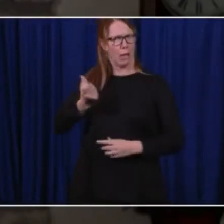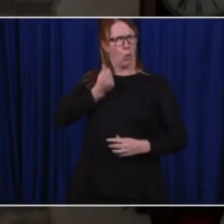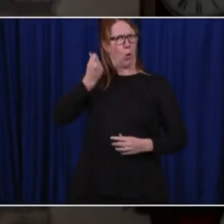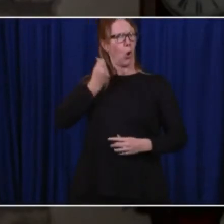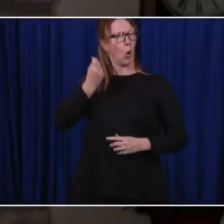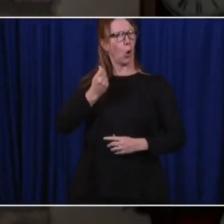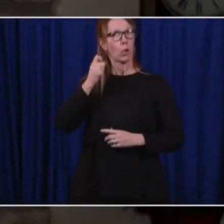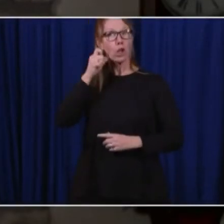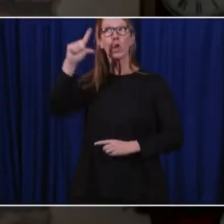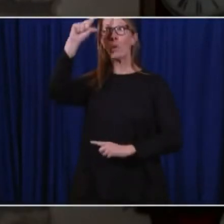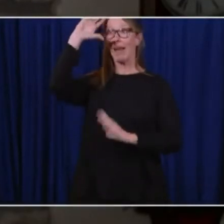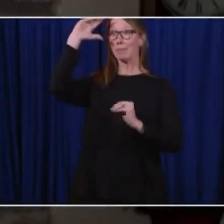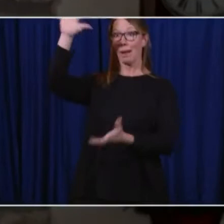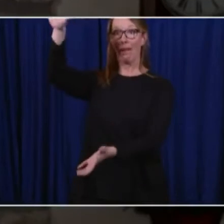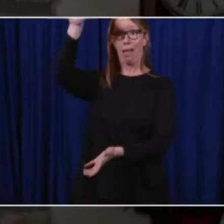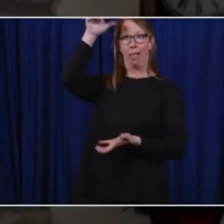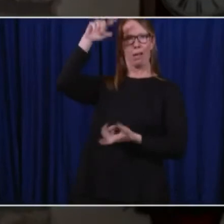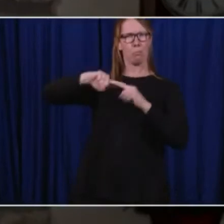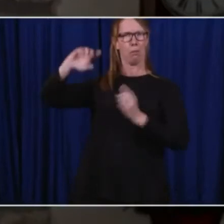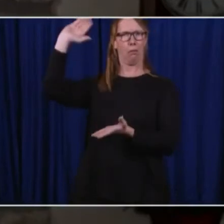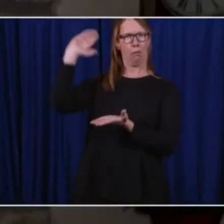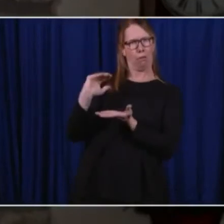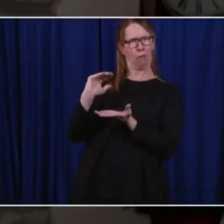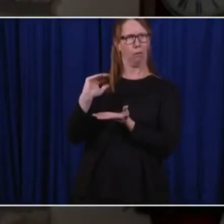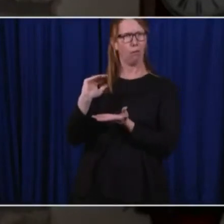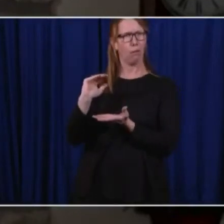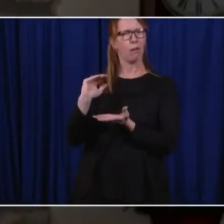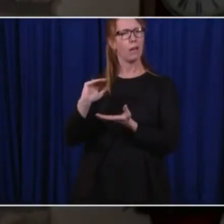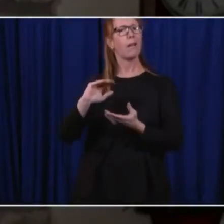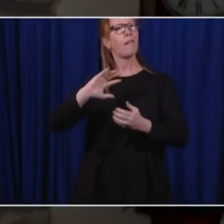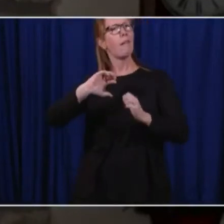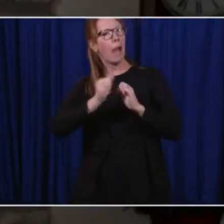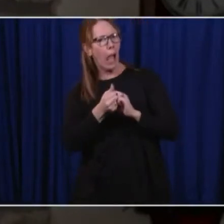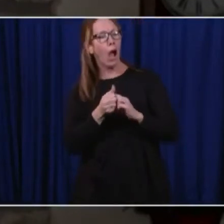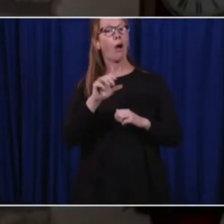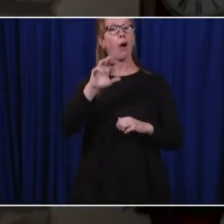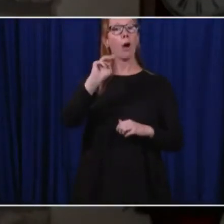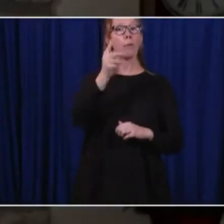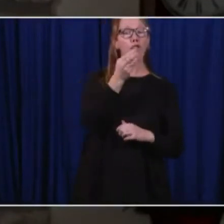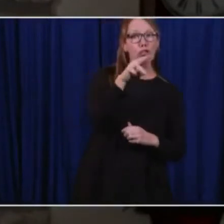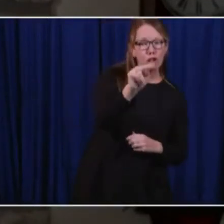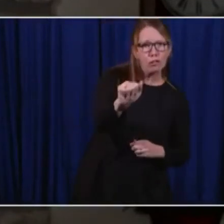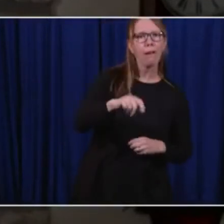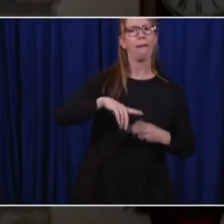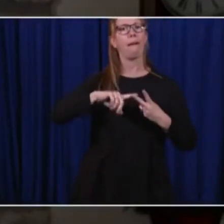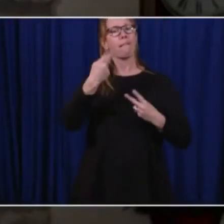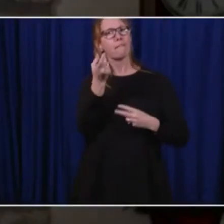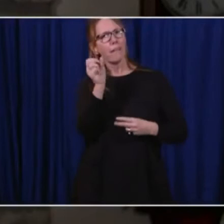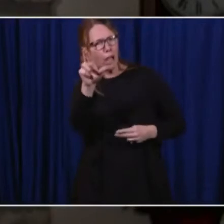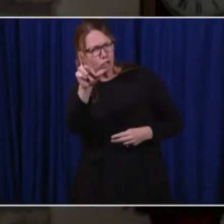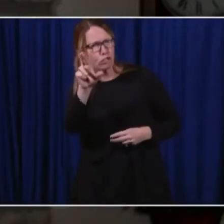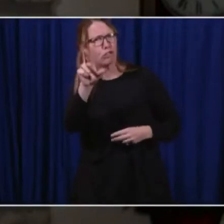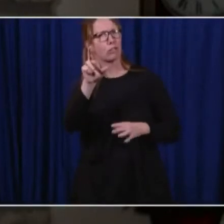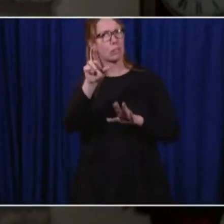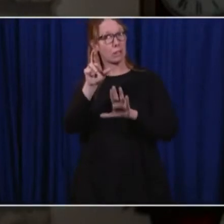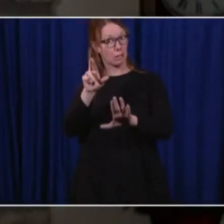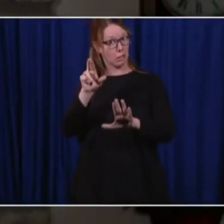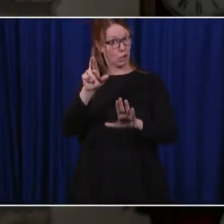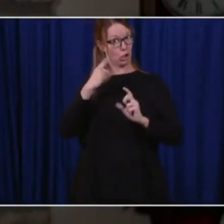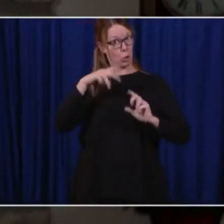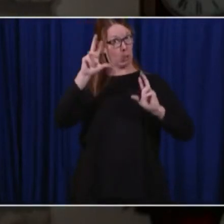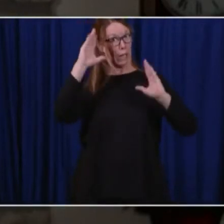changed your estimates for the rest of the month for both Pfizer and Moderna? And how much notice will you have that more vaccines are coming? Does that make it hard to